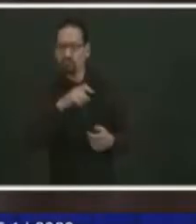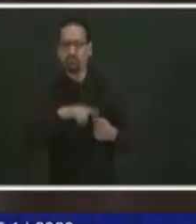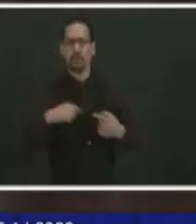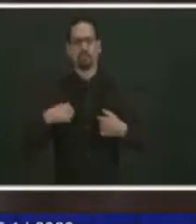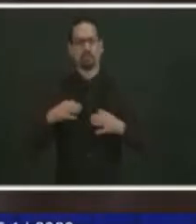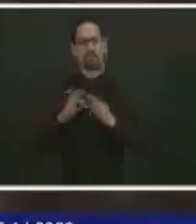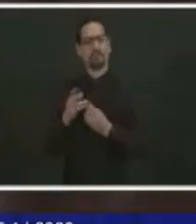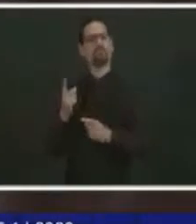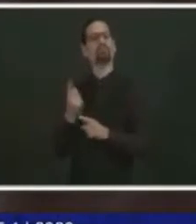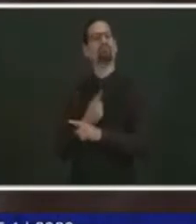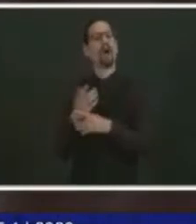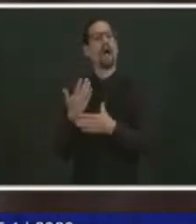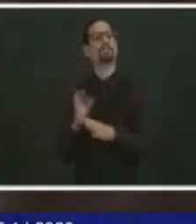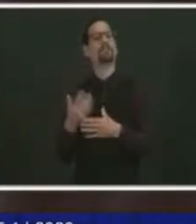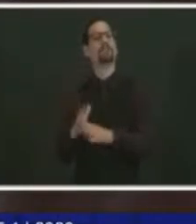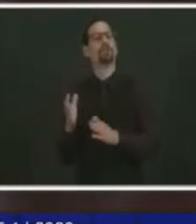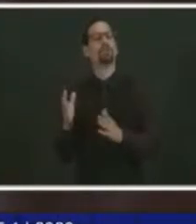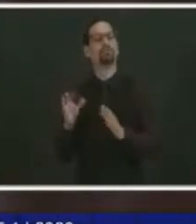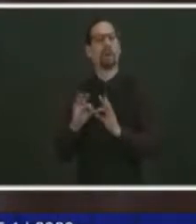never been the victim of racism.